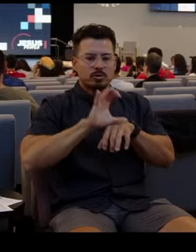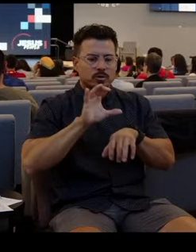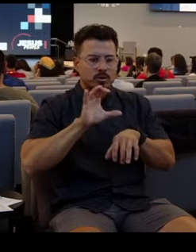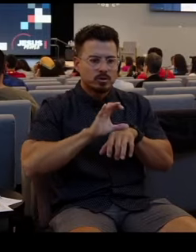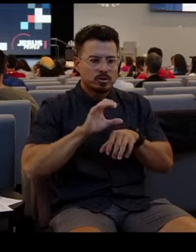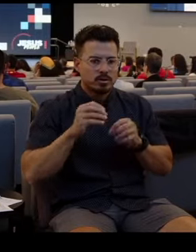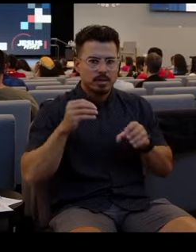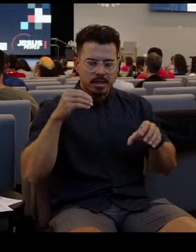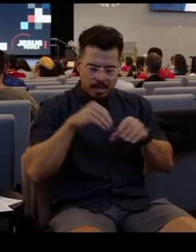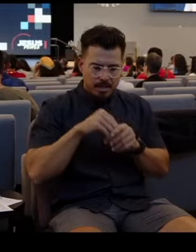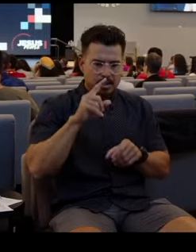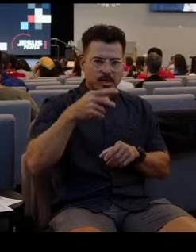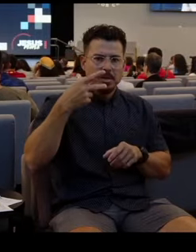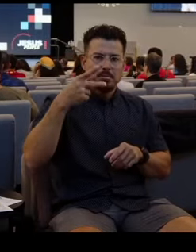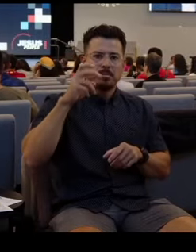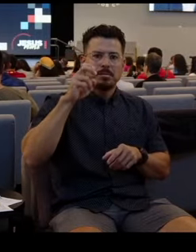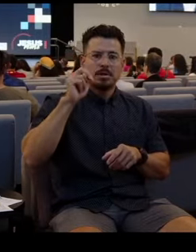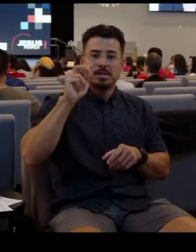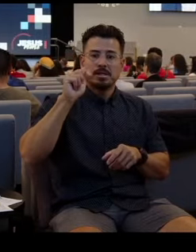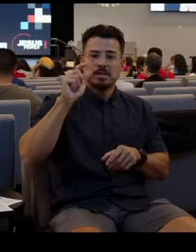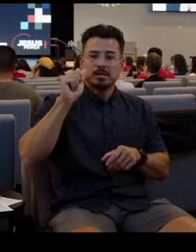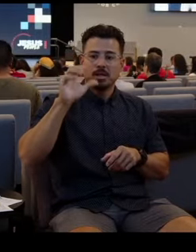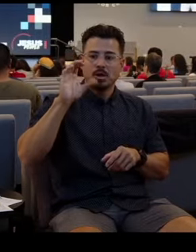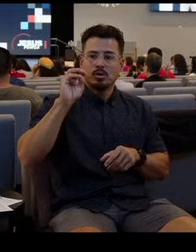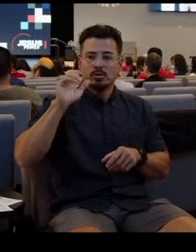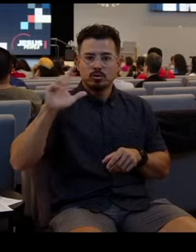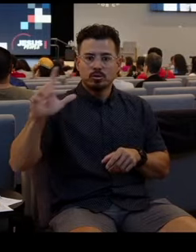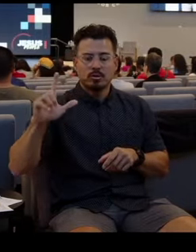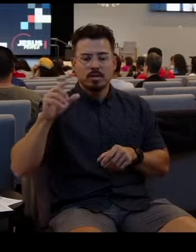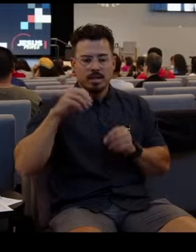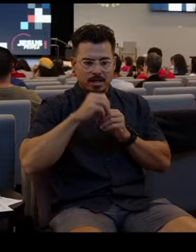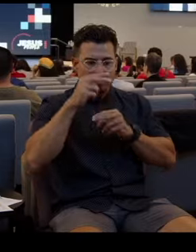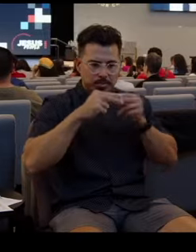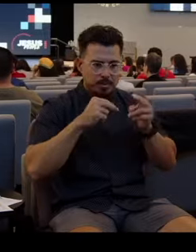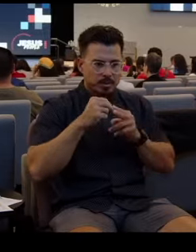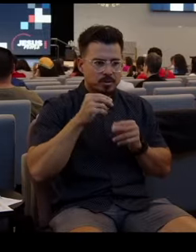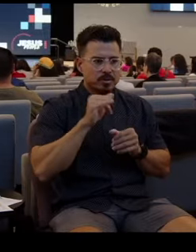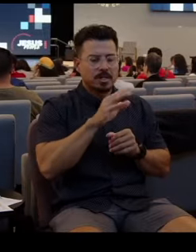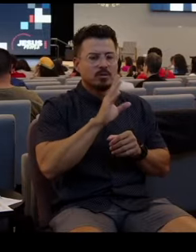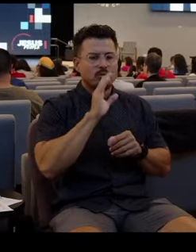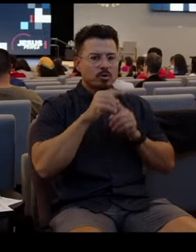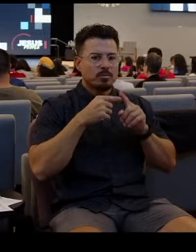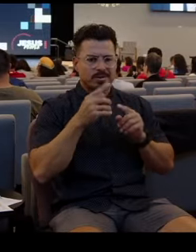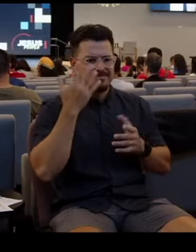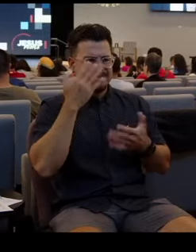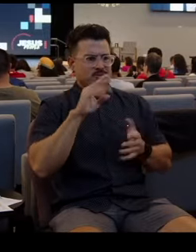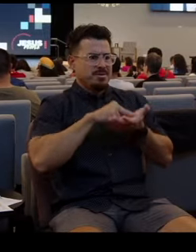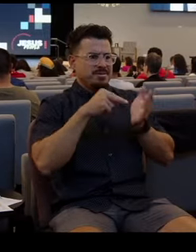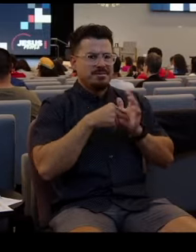of a Pentecostal denomination where the very building he was speaking at was owned by them.